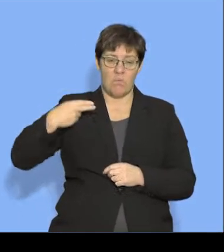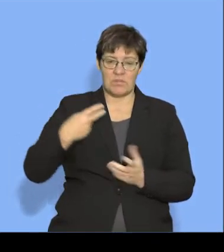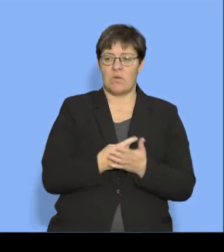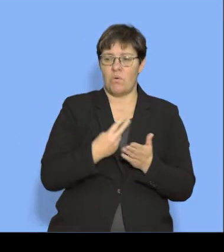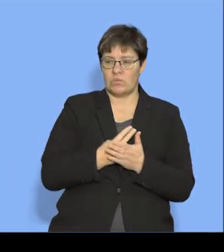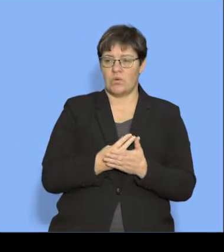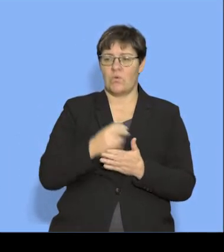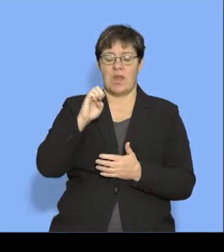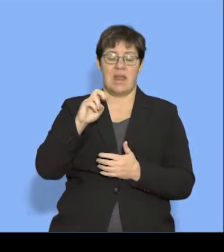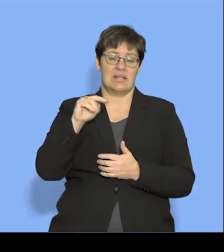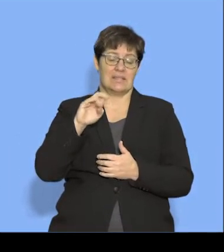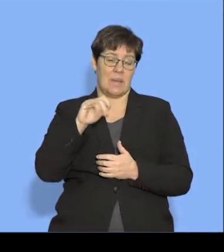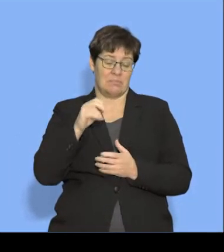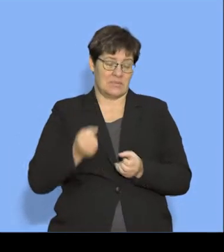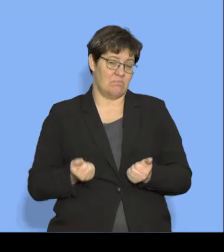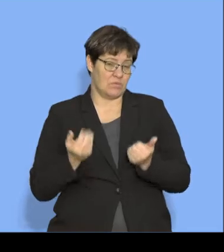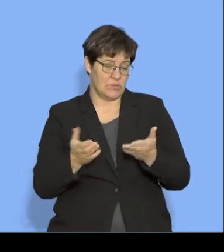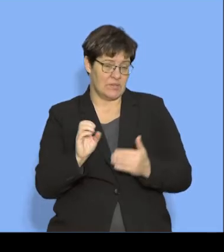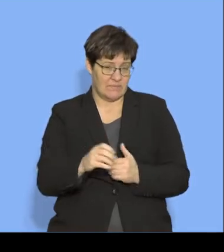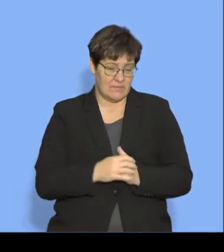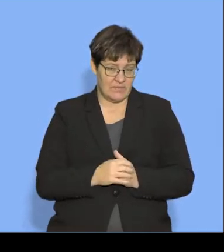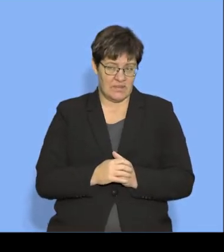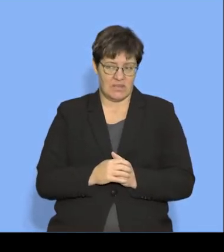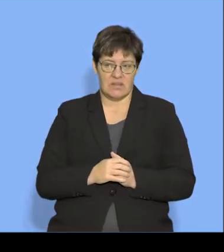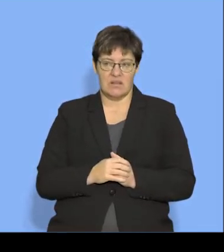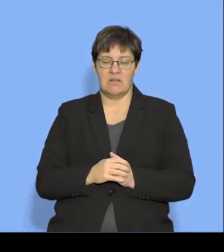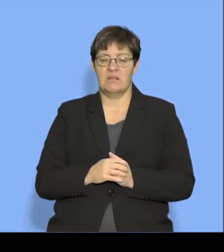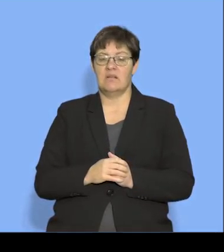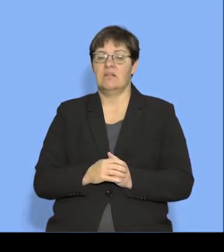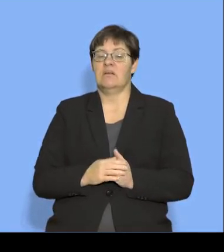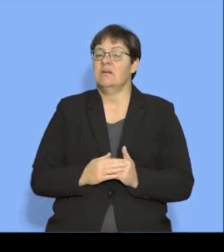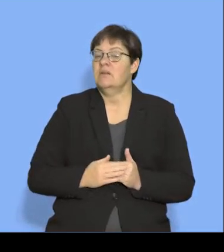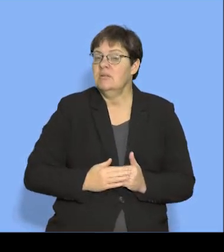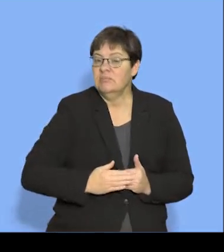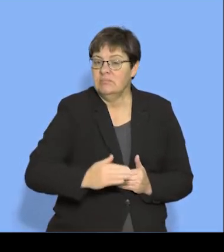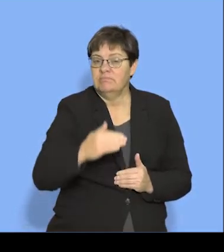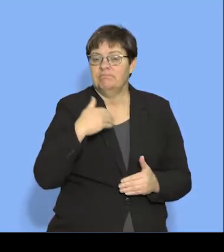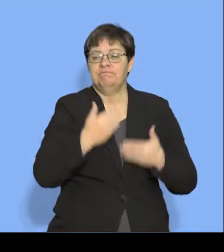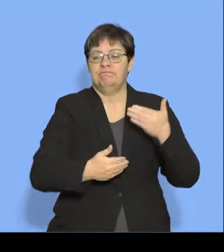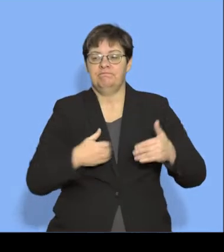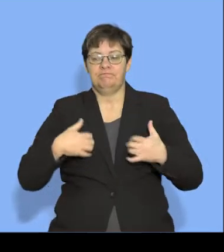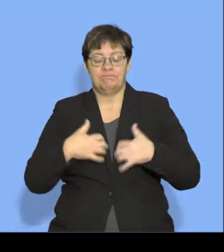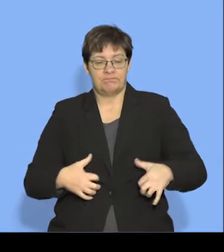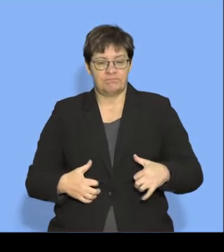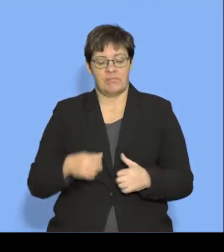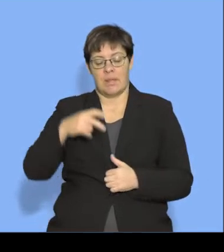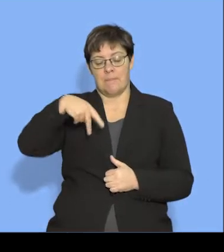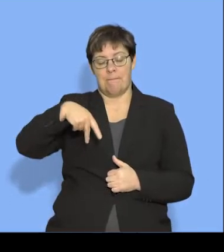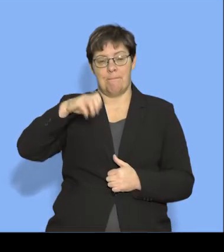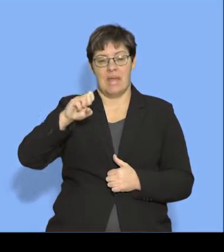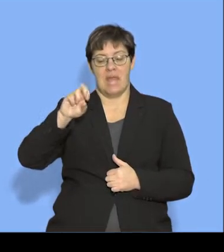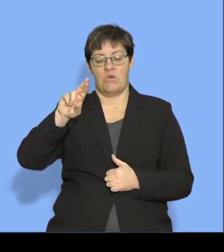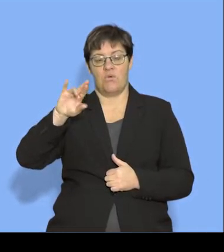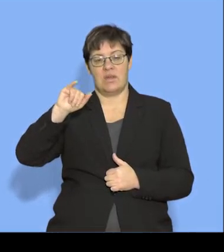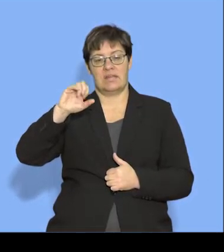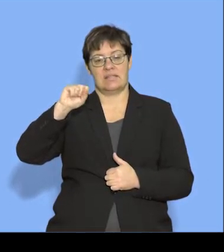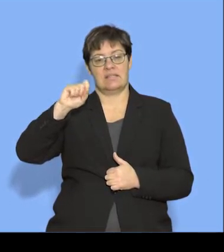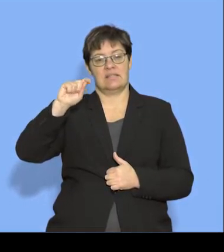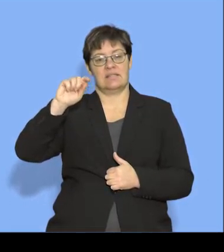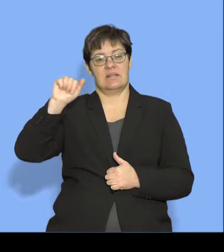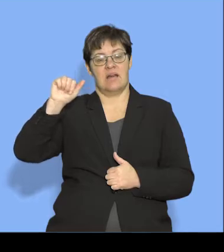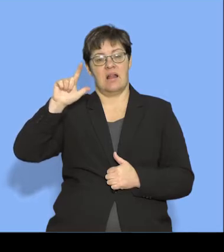producing enzymes. An important process throughout the digestive system is peristalsis. And